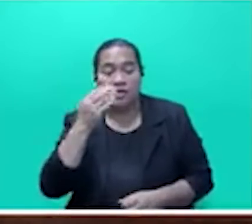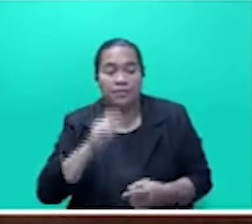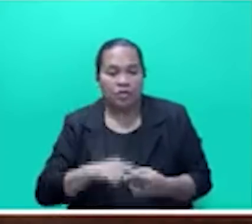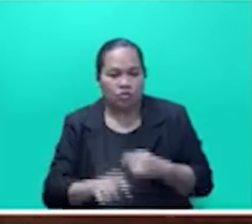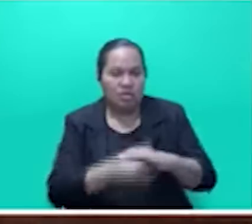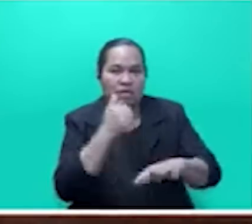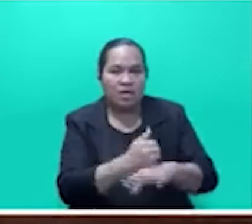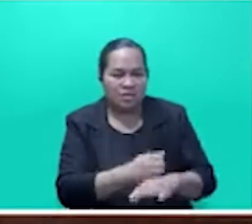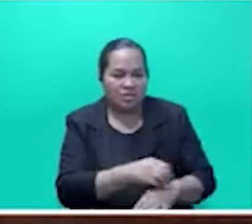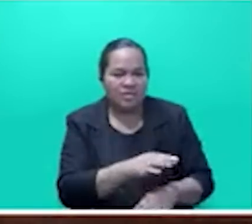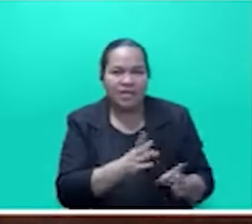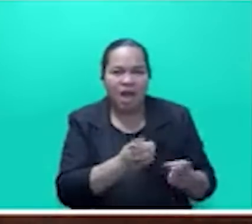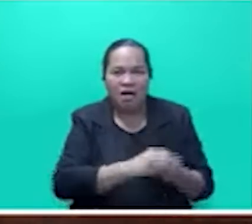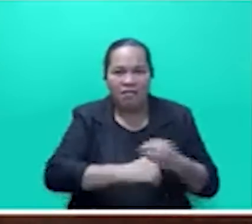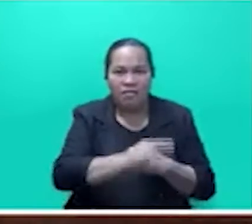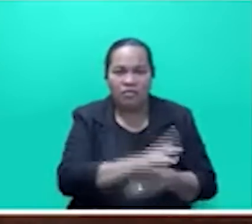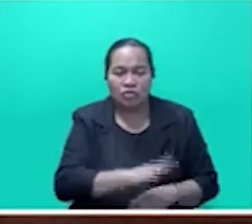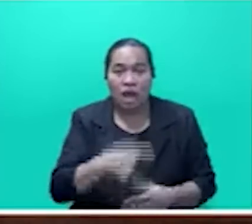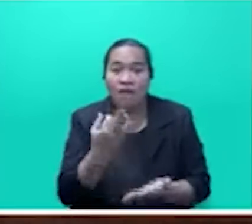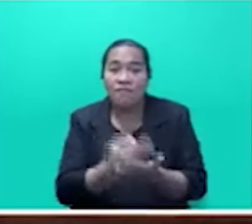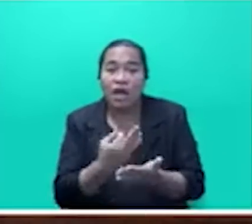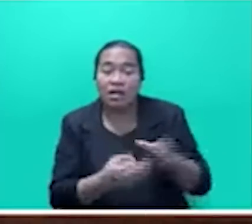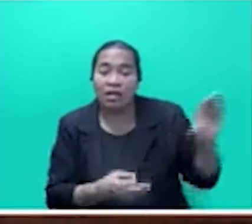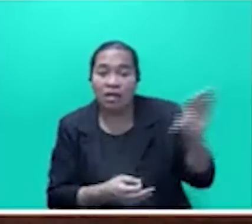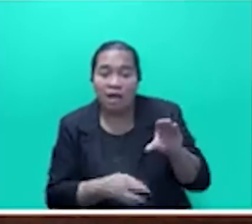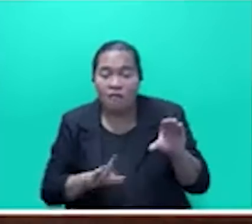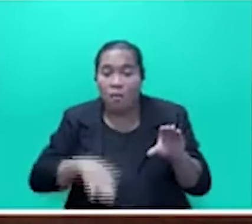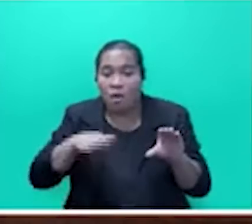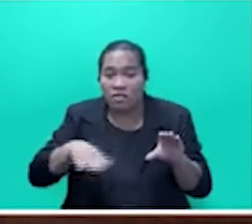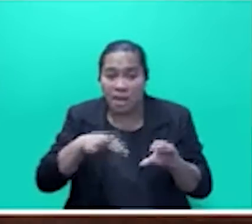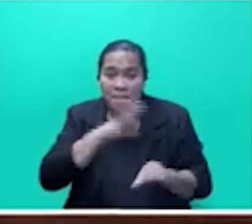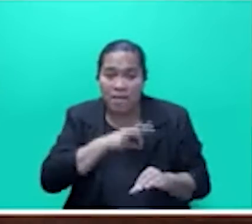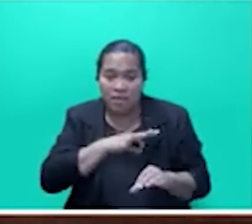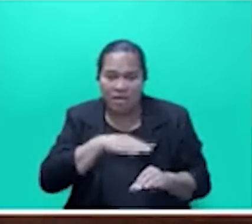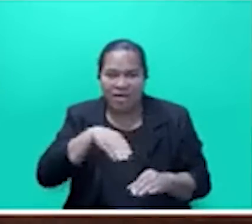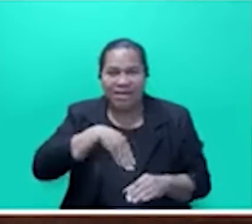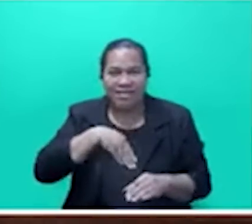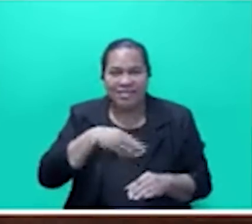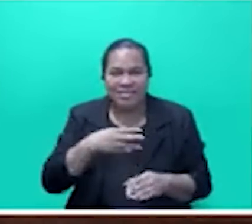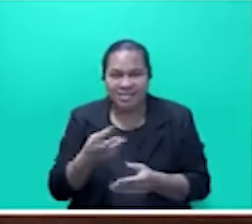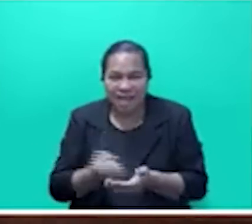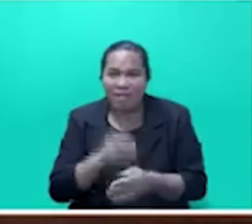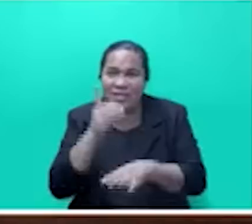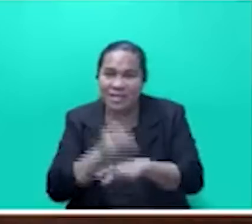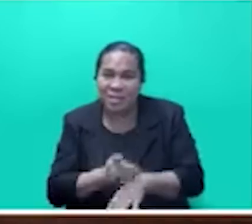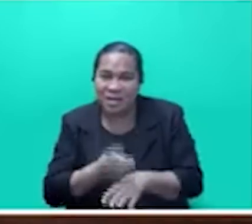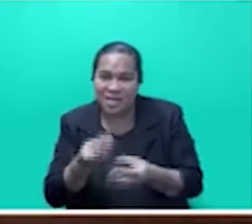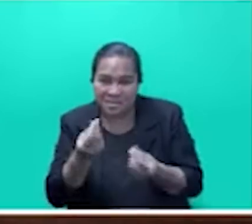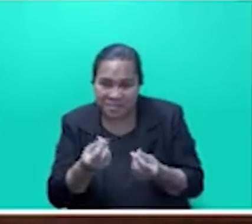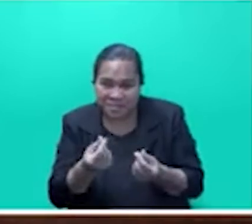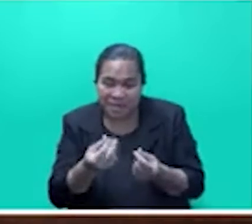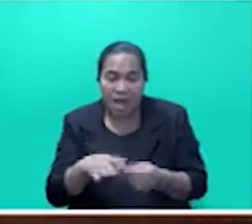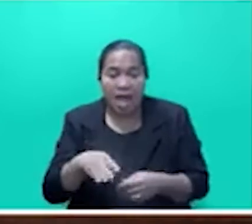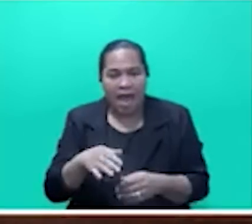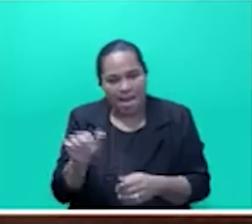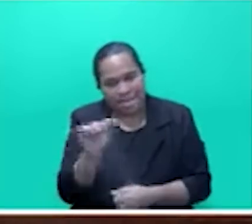Children. Funding for the poverty benefit, social pension, and disability schemes and bus